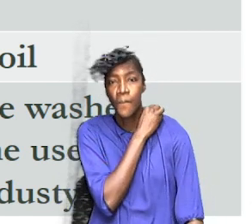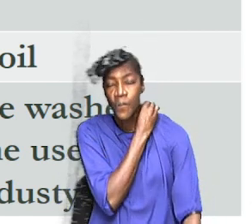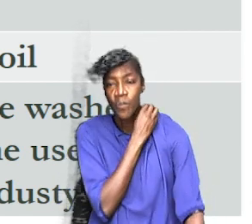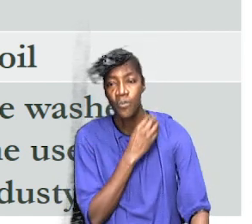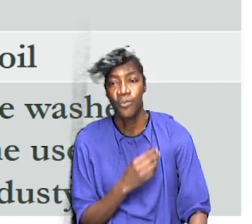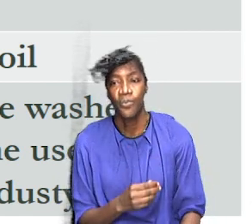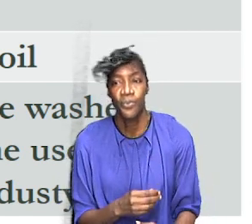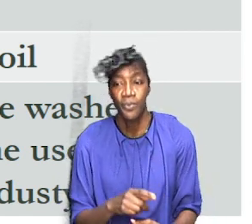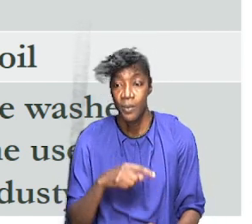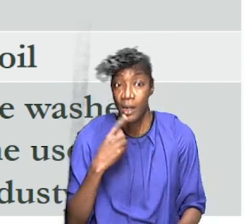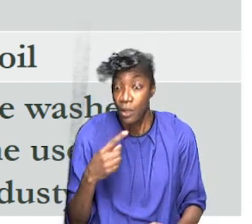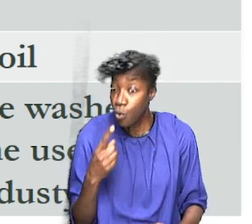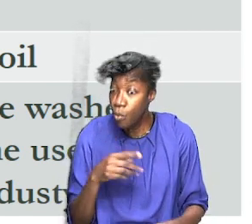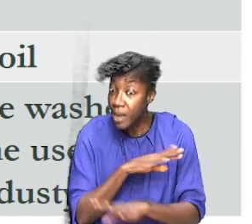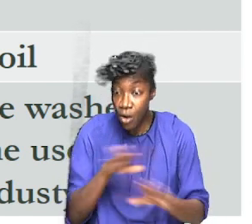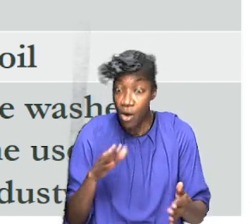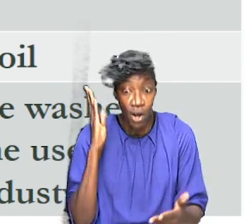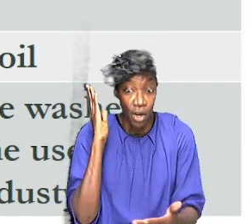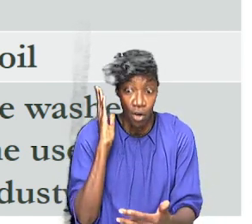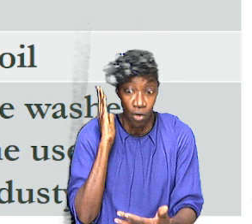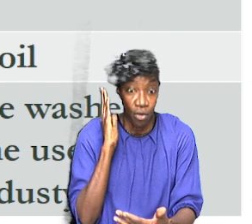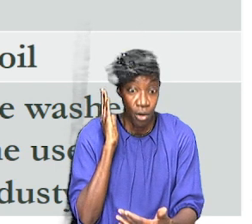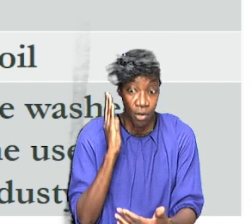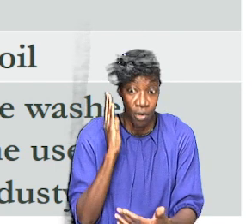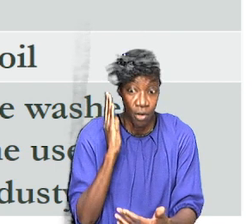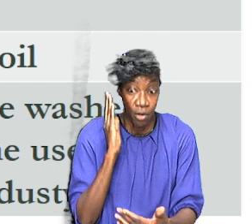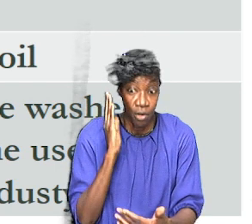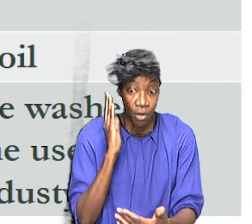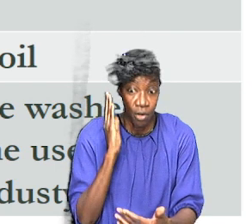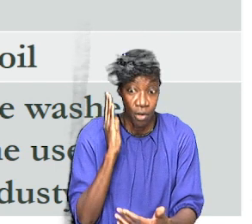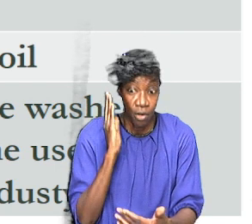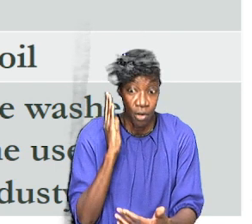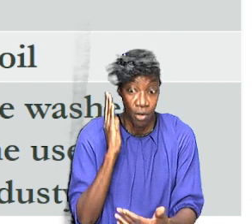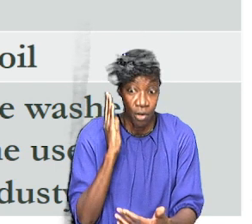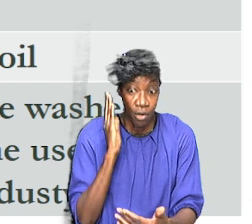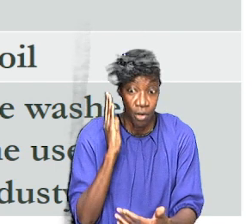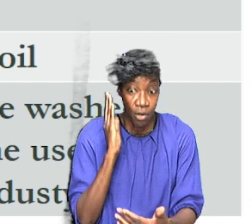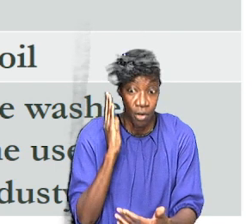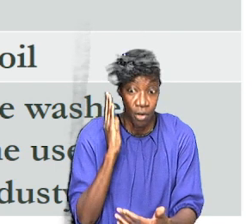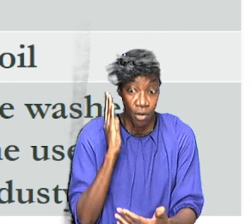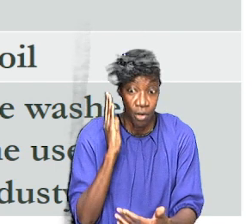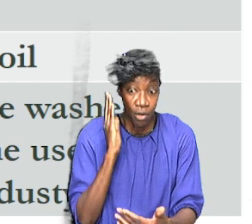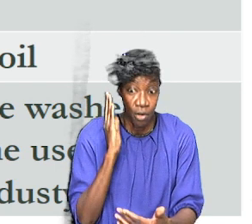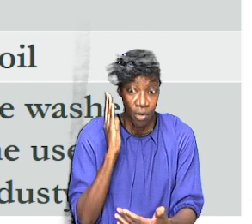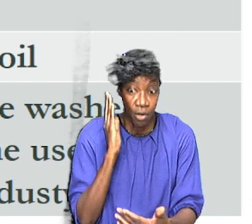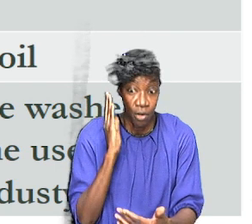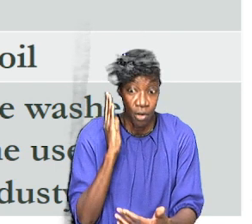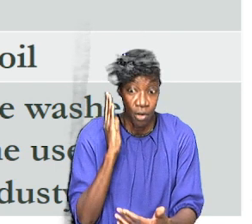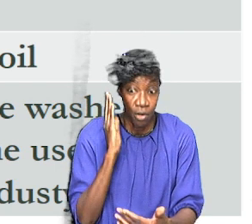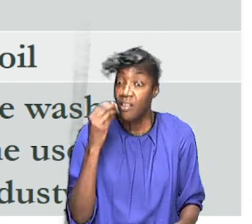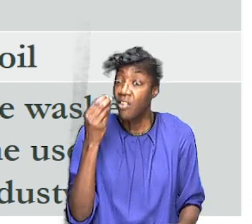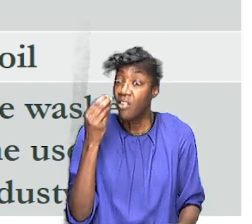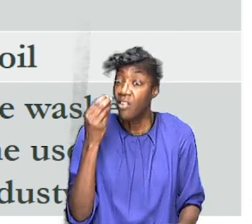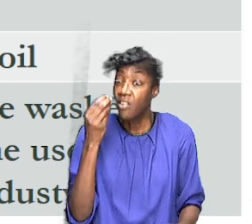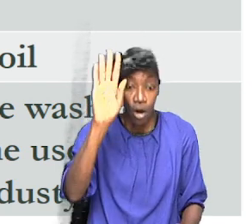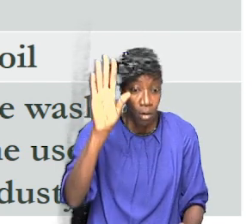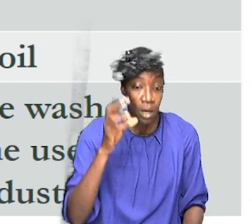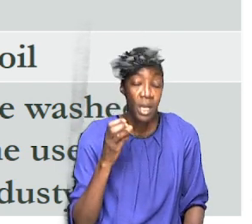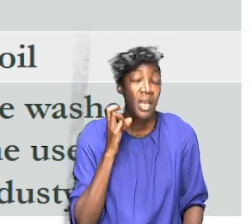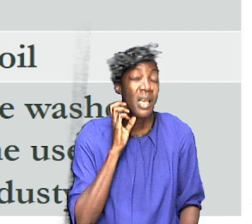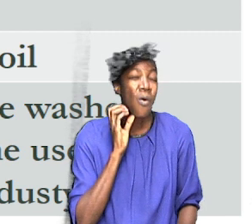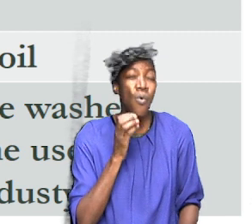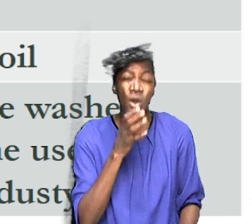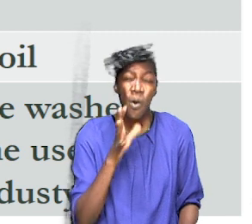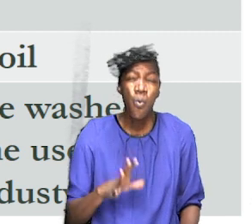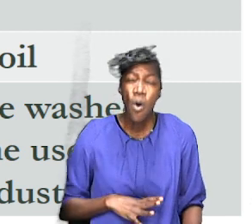not starve to death. Amen. This is what God will keep her. This is our insurance money. But guess what? Her experience is that, look